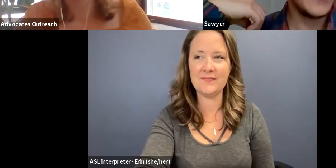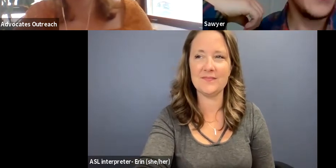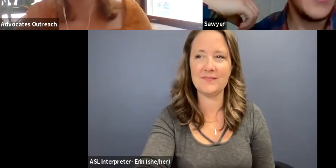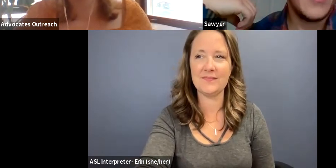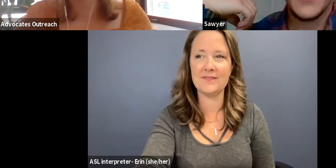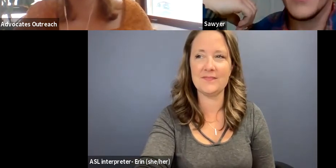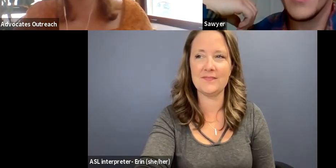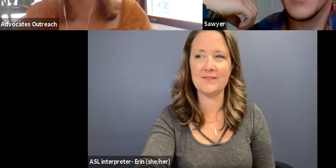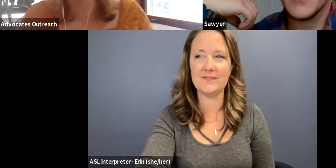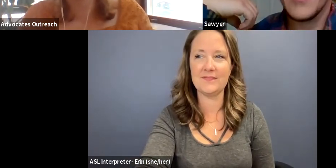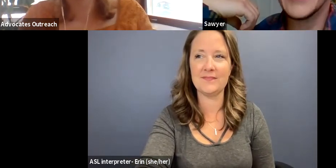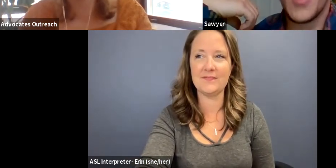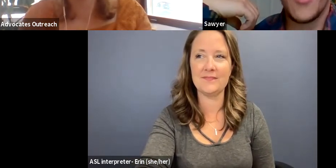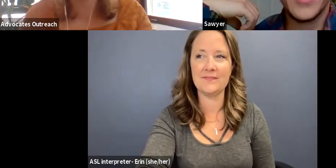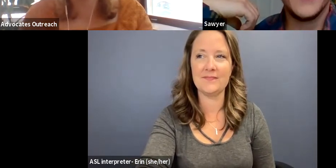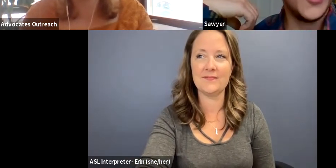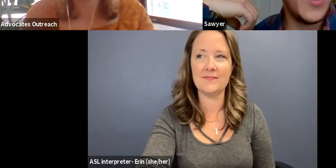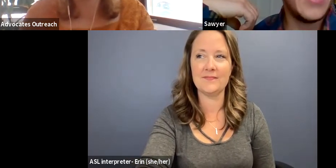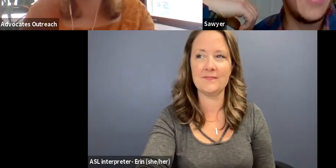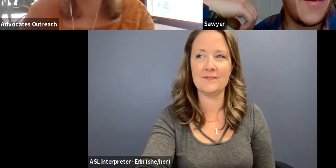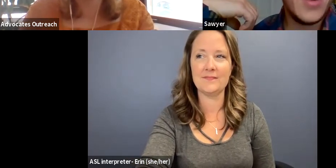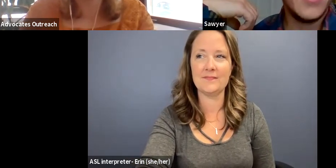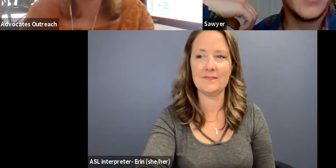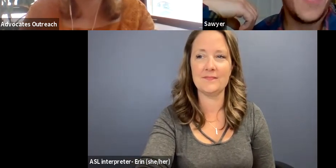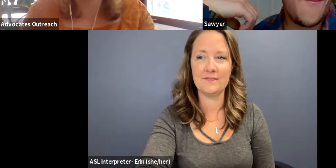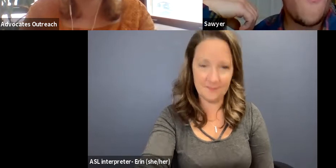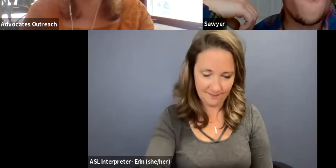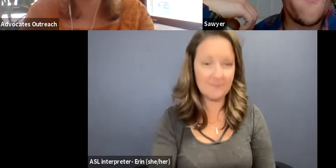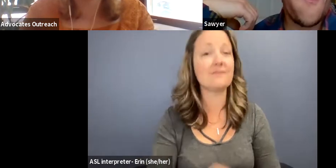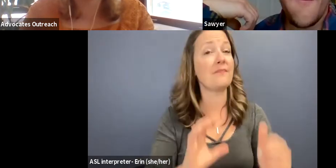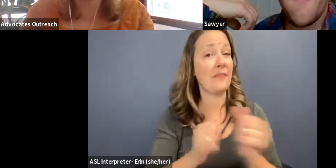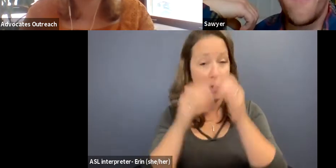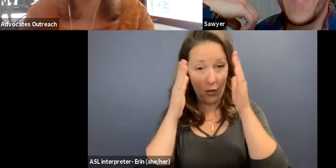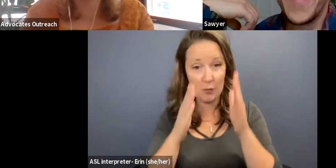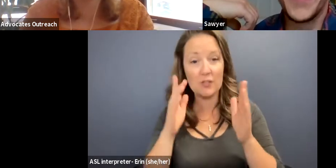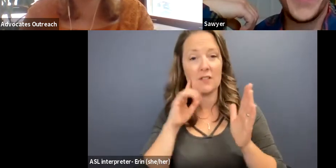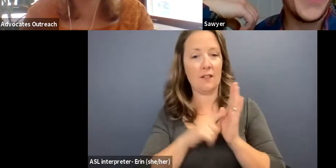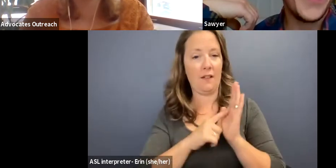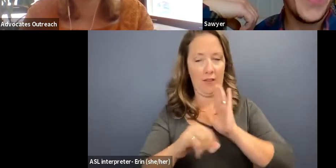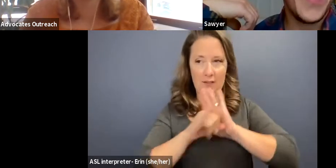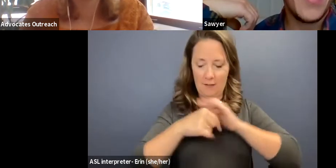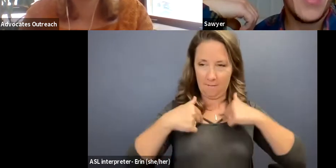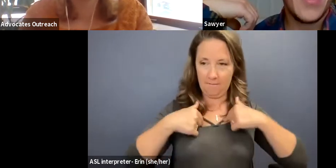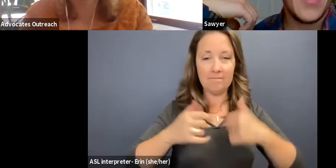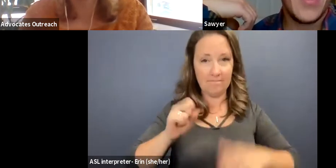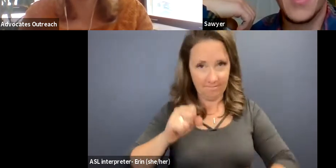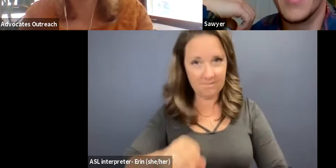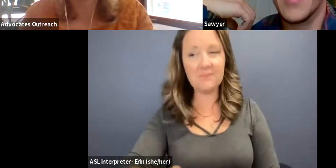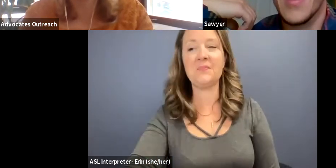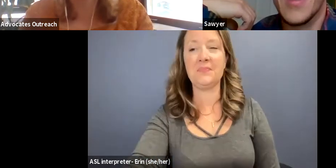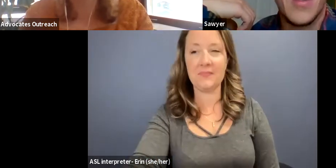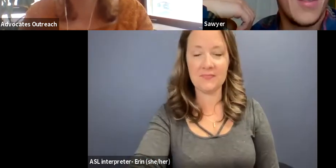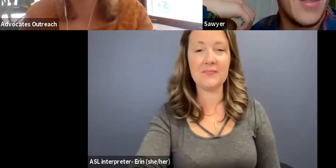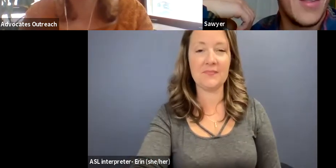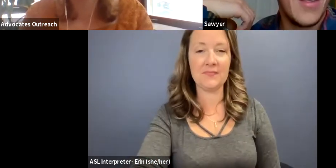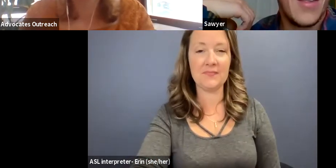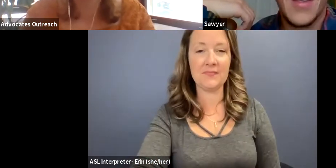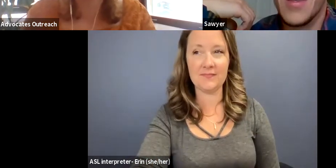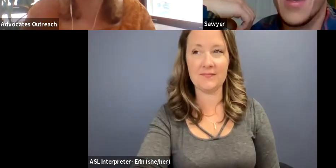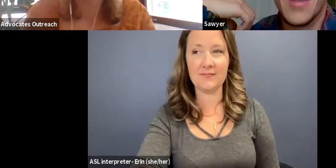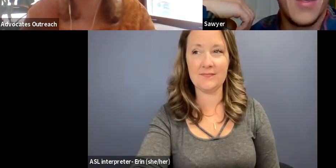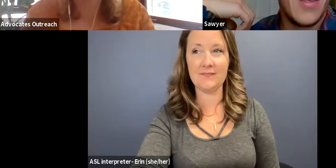there's people out there who are really smart and great with like teaching kids